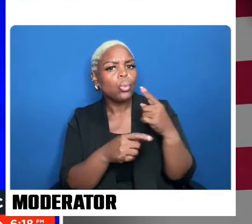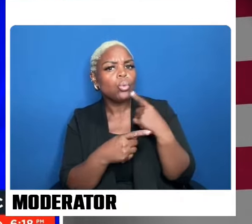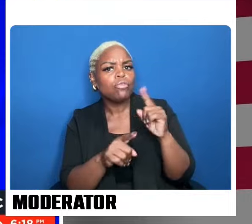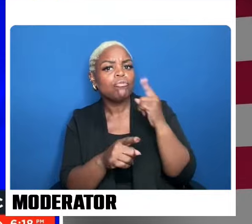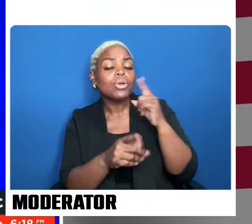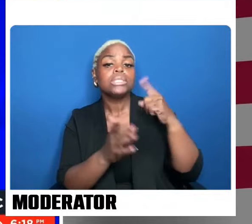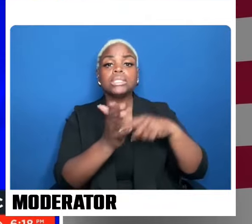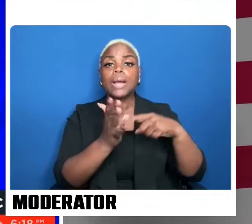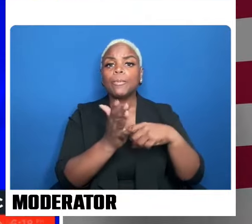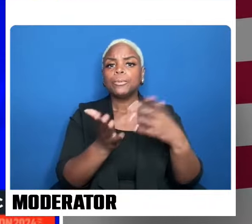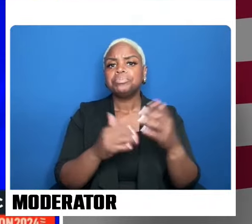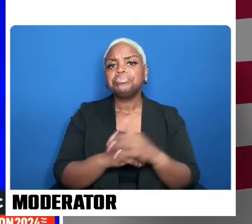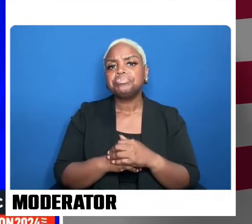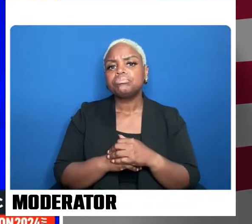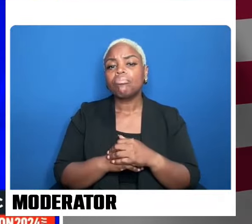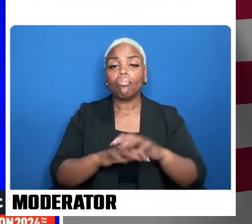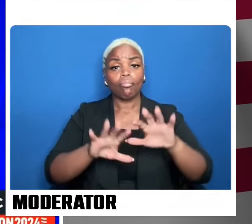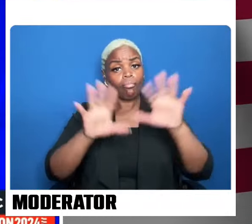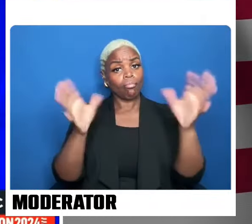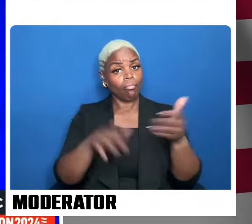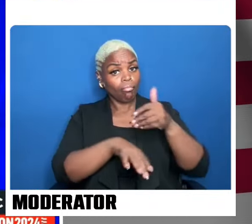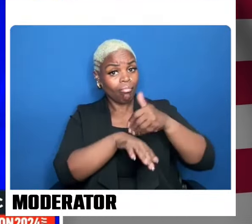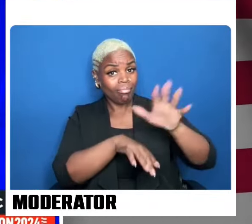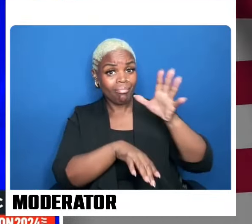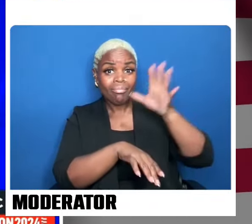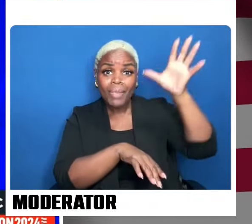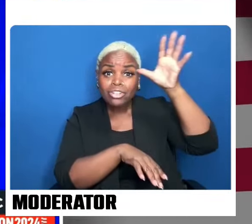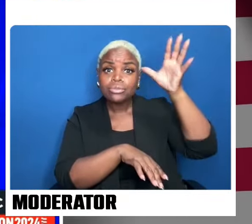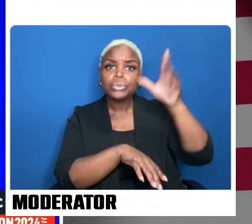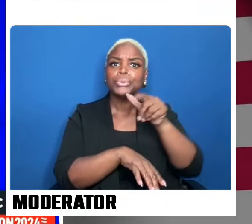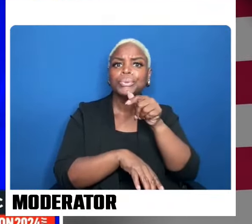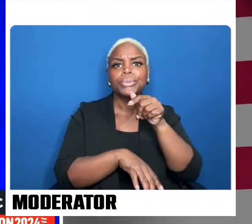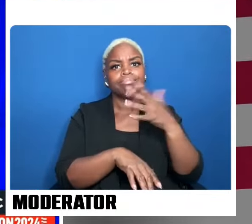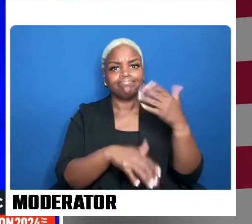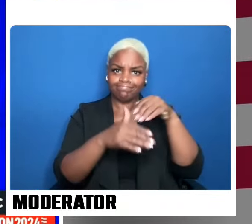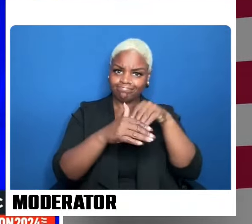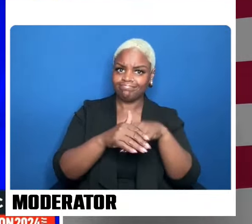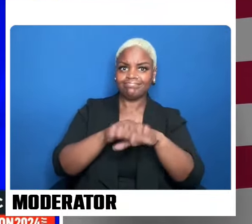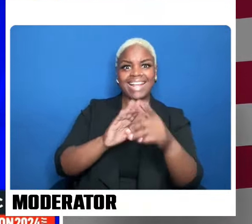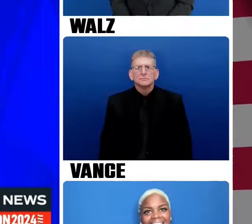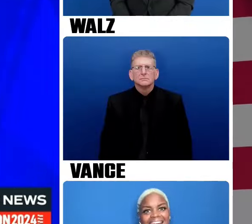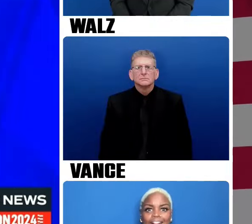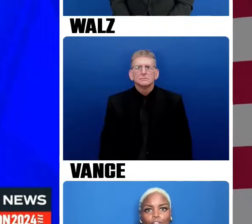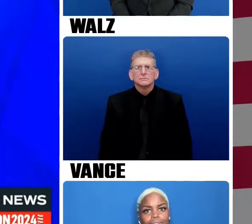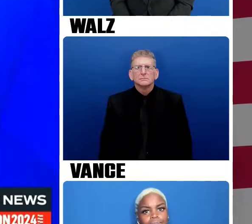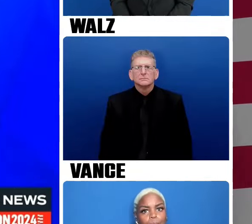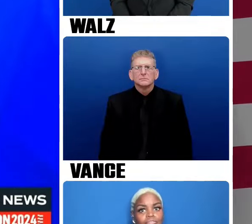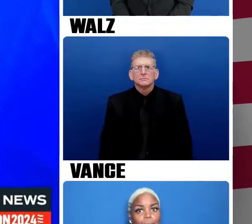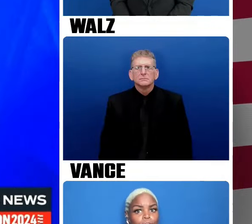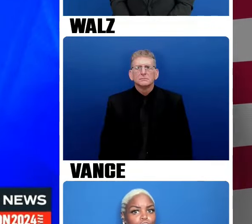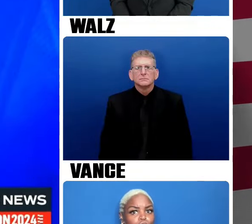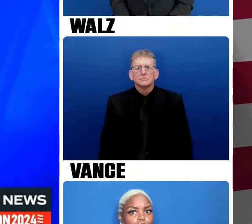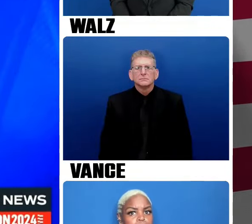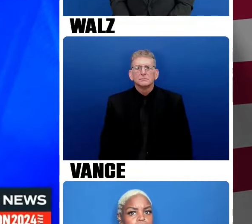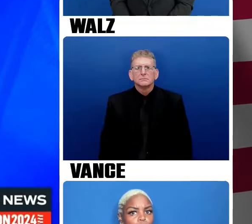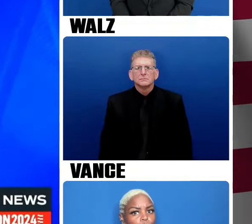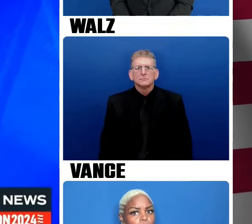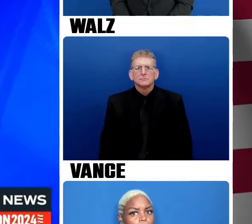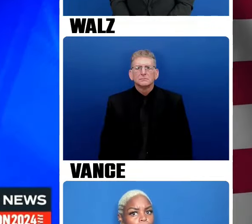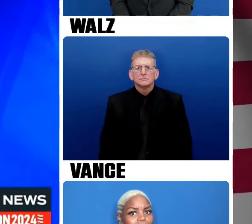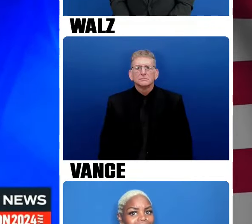them from any of their children who were born on U.S. soil? You have 2 minutes. So first of all, Margaret, before we talk about deportations, we have